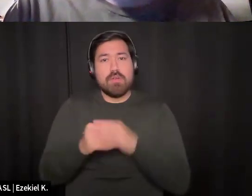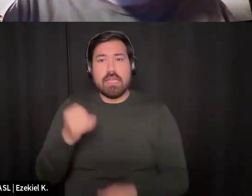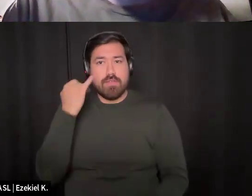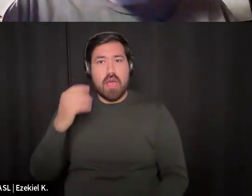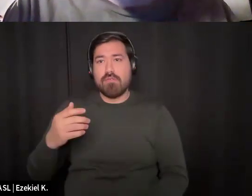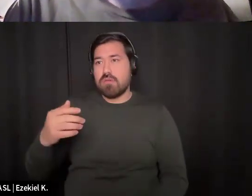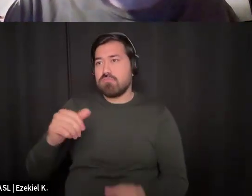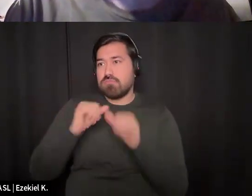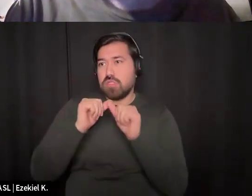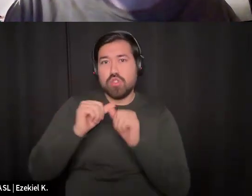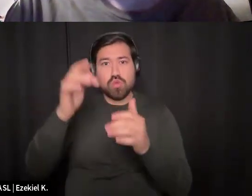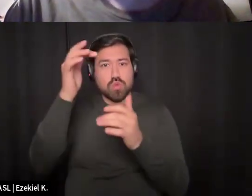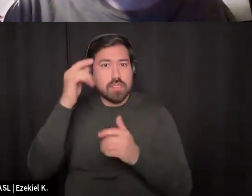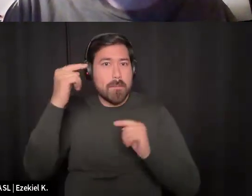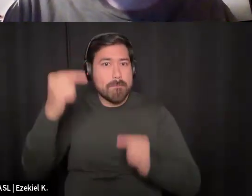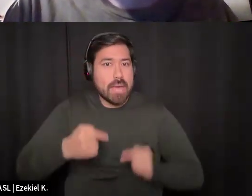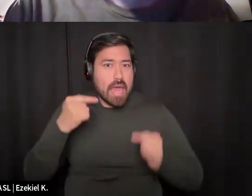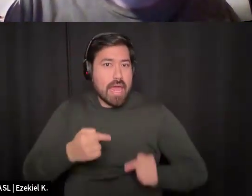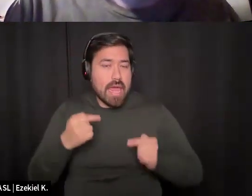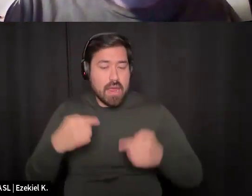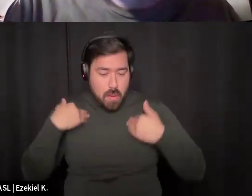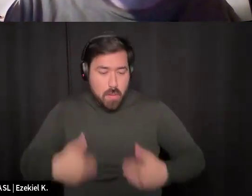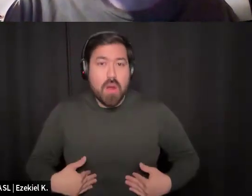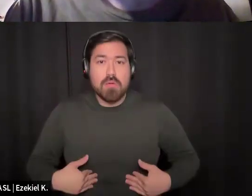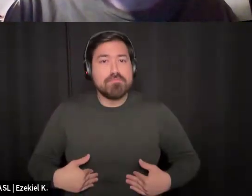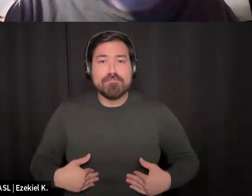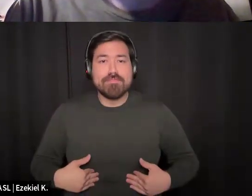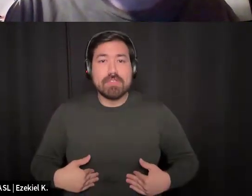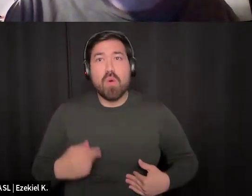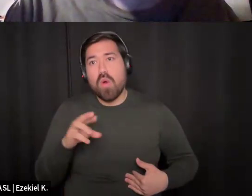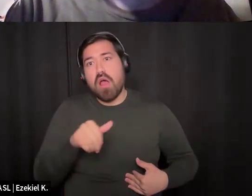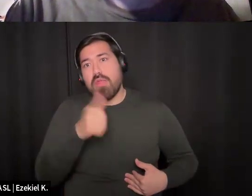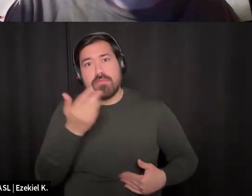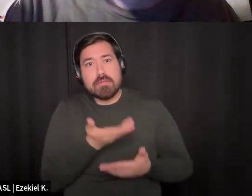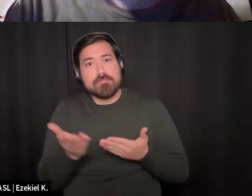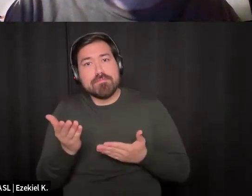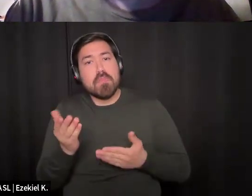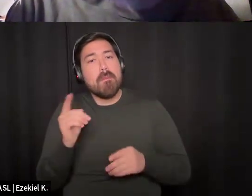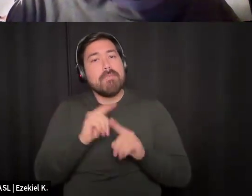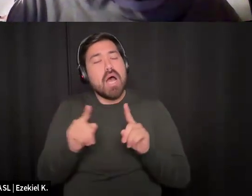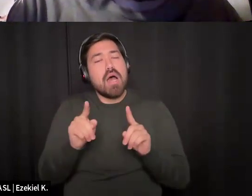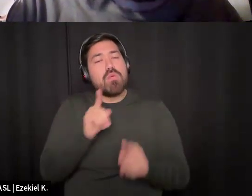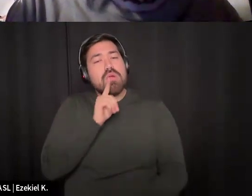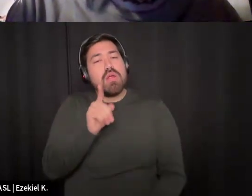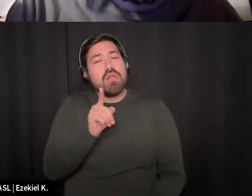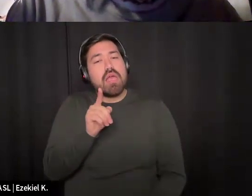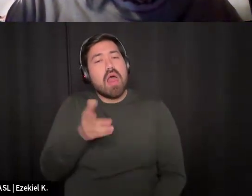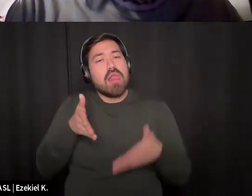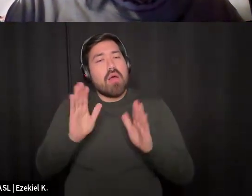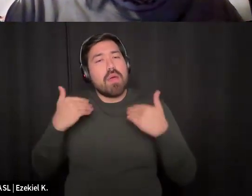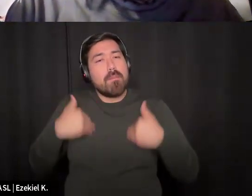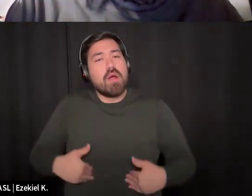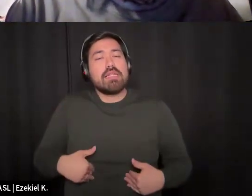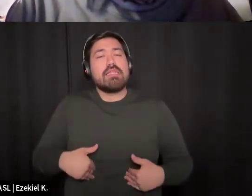and joint pain and all sorts of that kind of stuff. So like being able to like put my body in a position